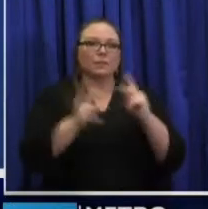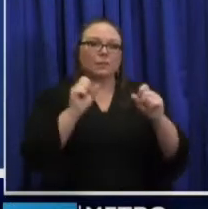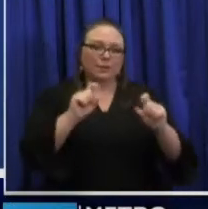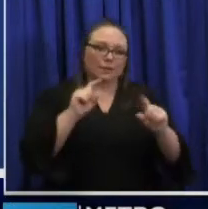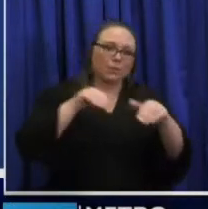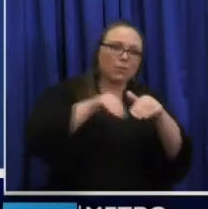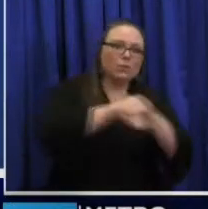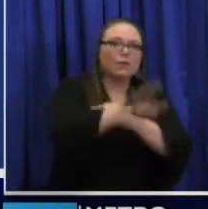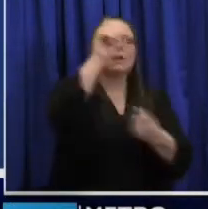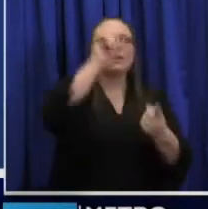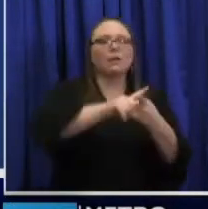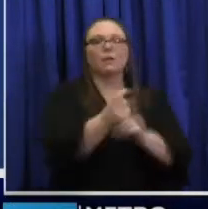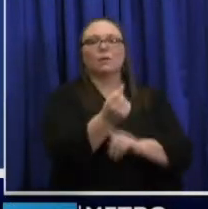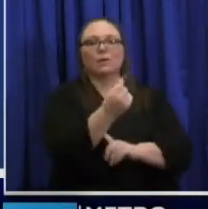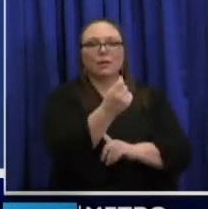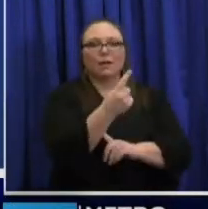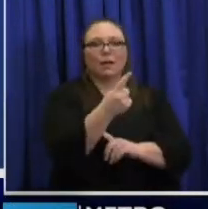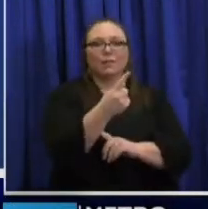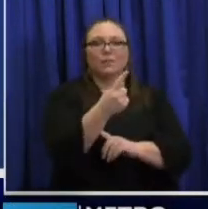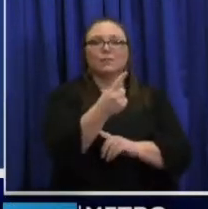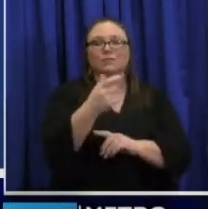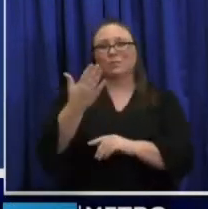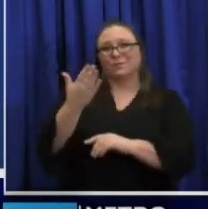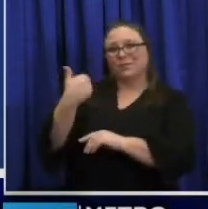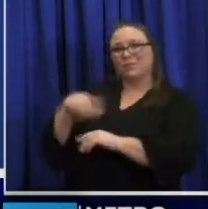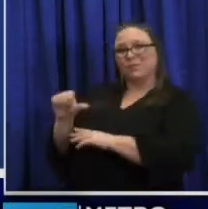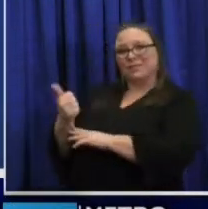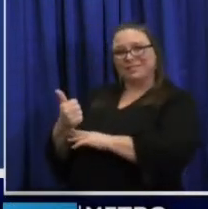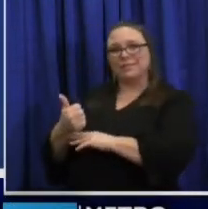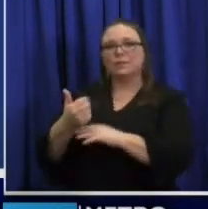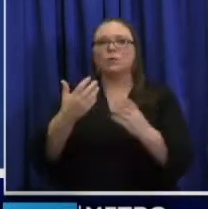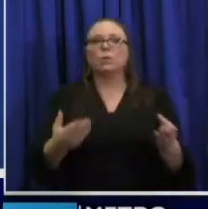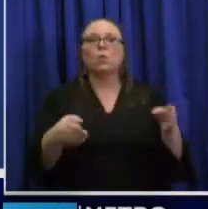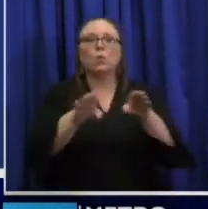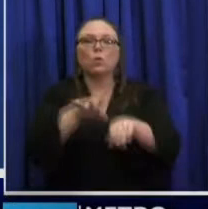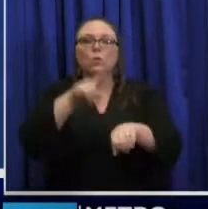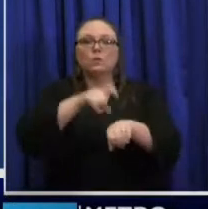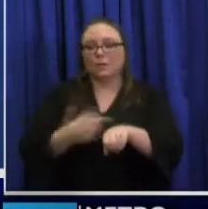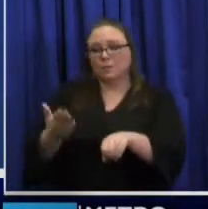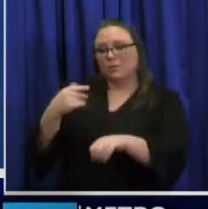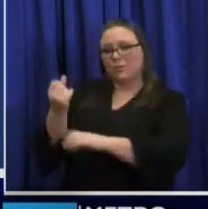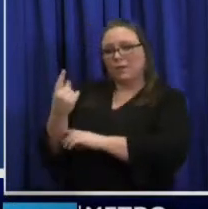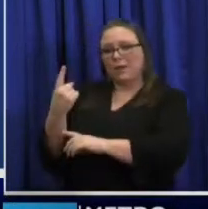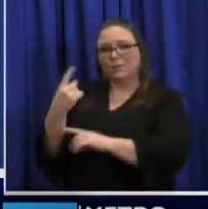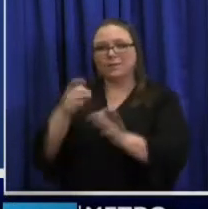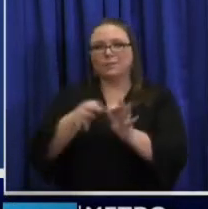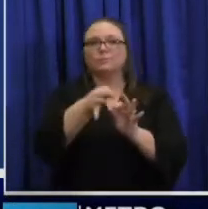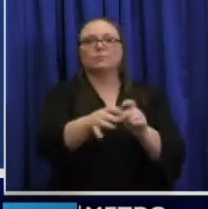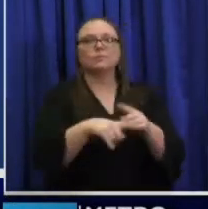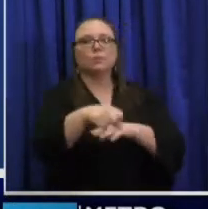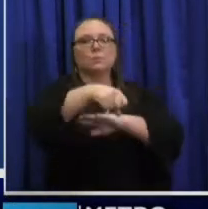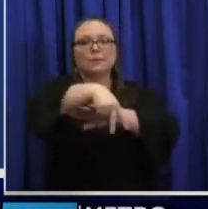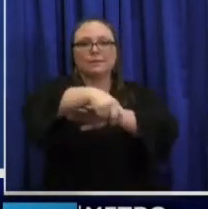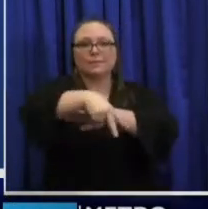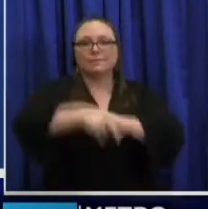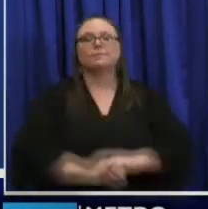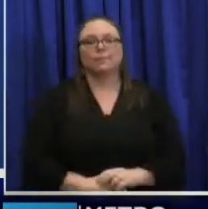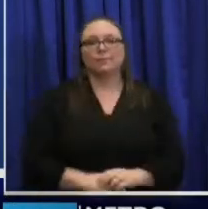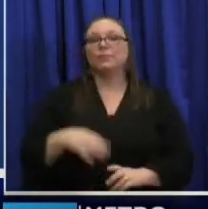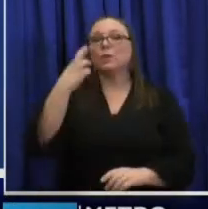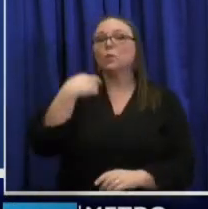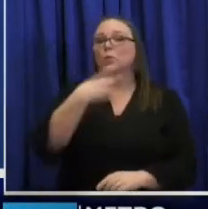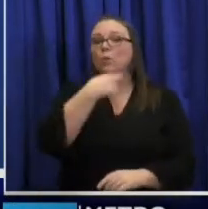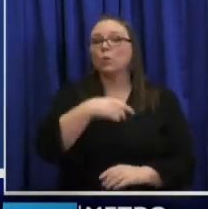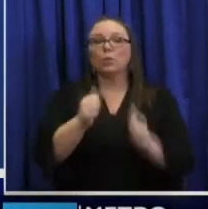until 11 p.m. rather than 10 p.m., and closing time will move from 11 p.m. to midnight. And restaurants that